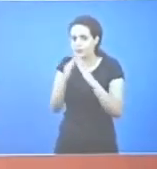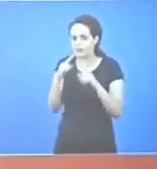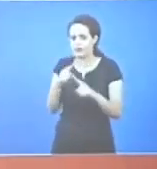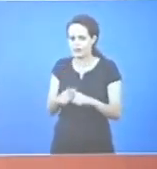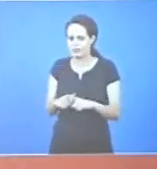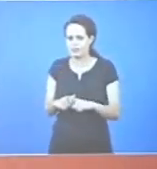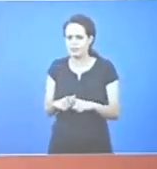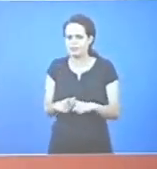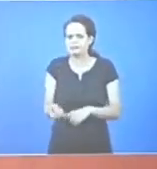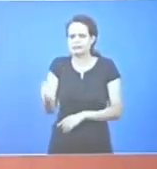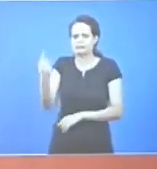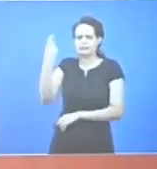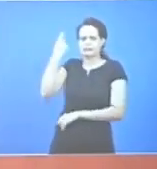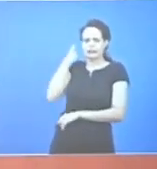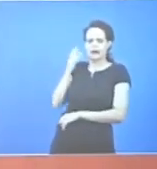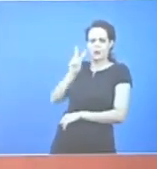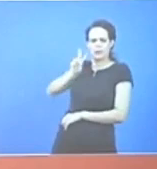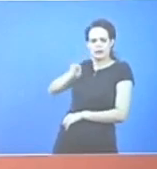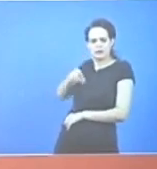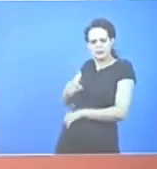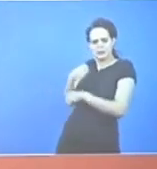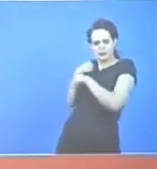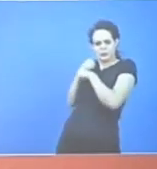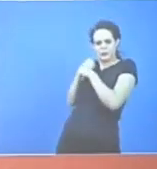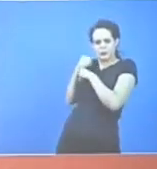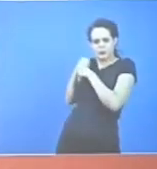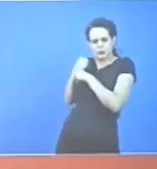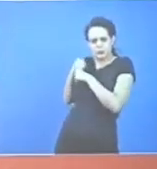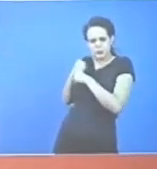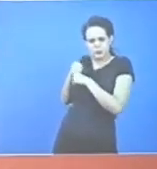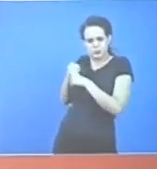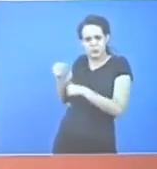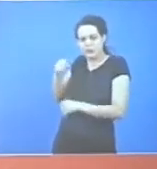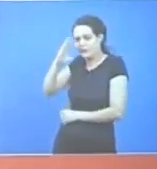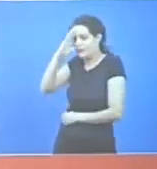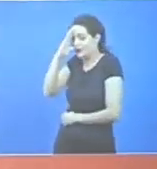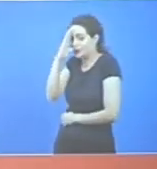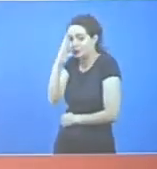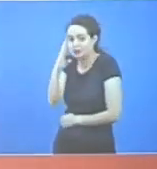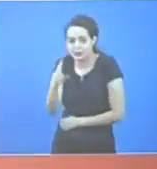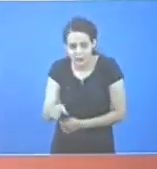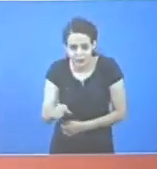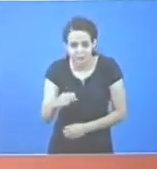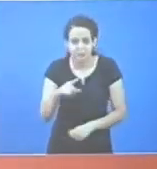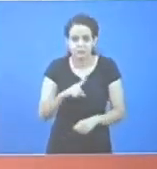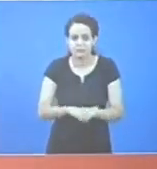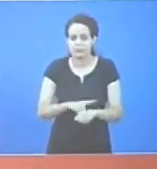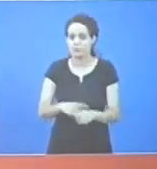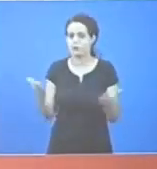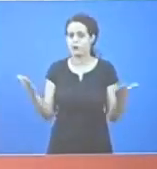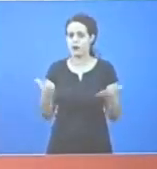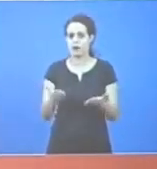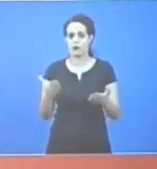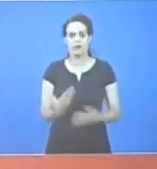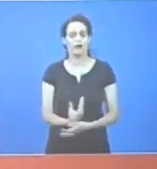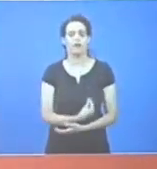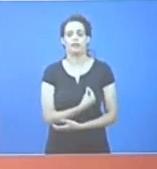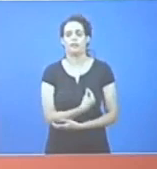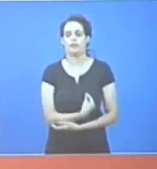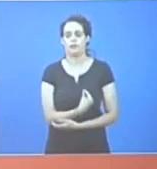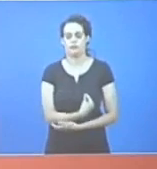So he is there back 2,000 years ago. The prophecy points to the time that we are living in.